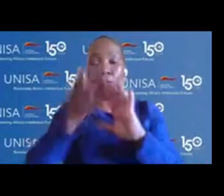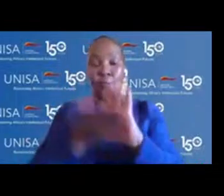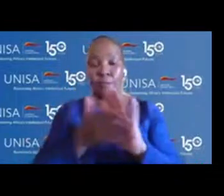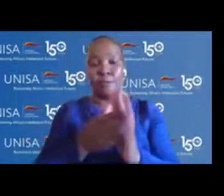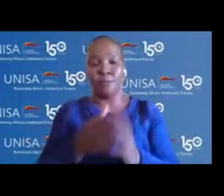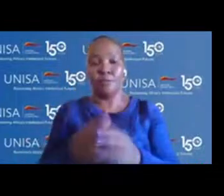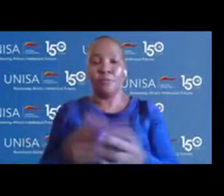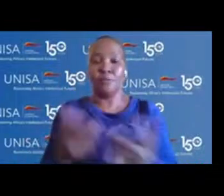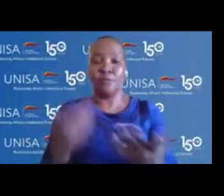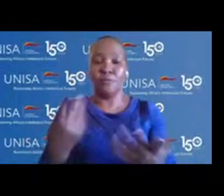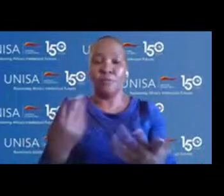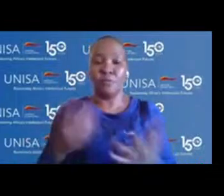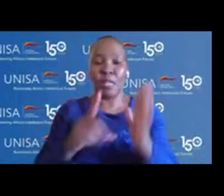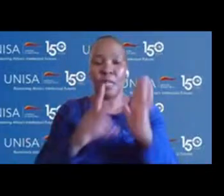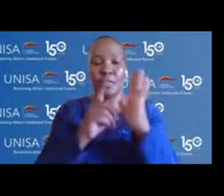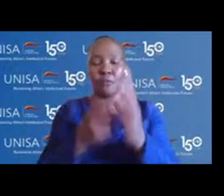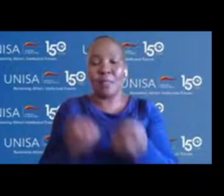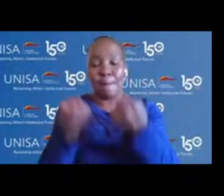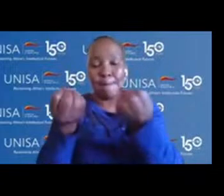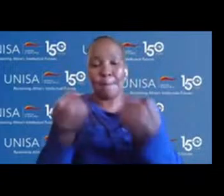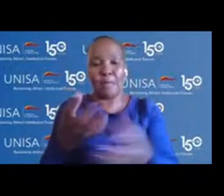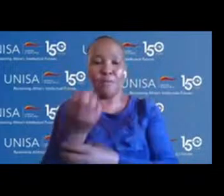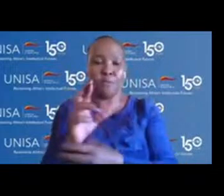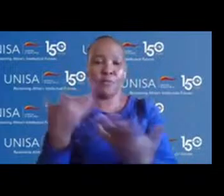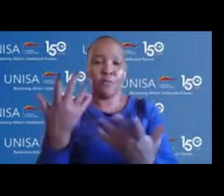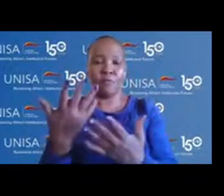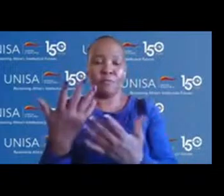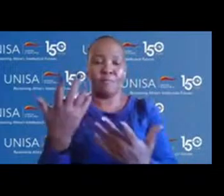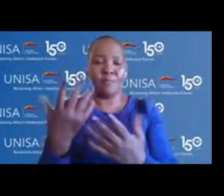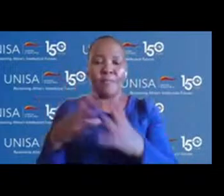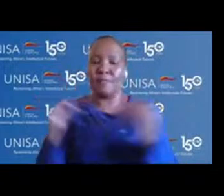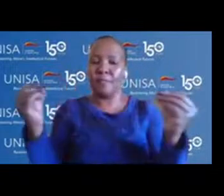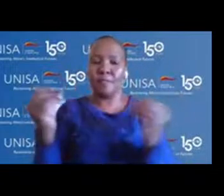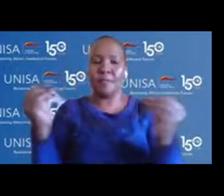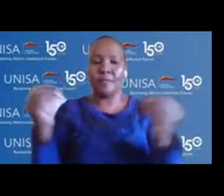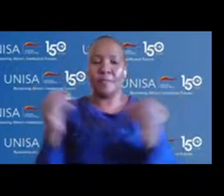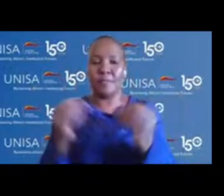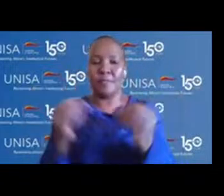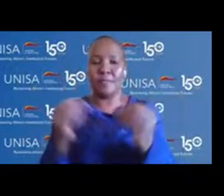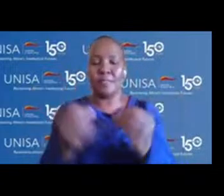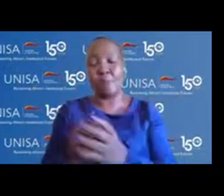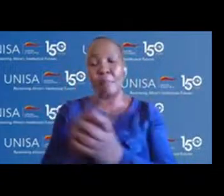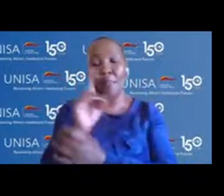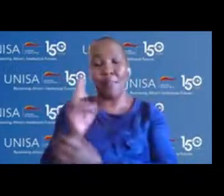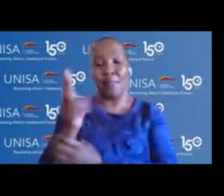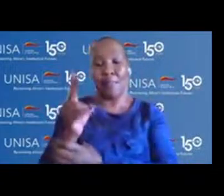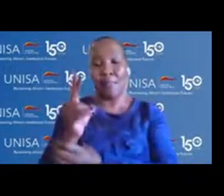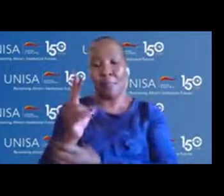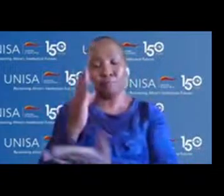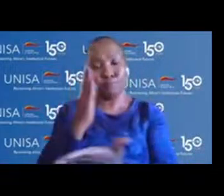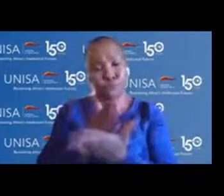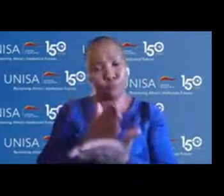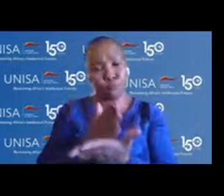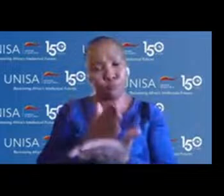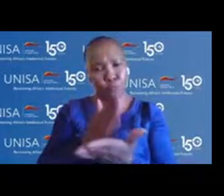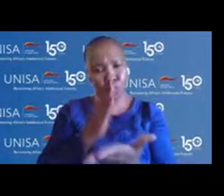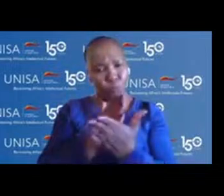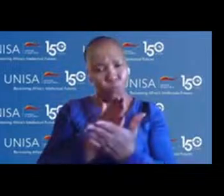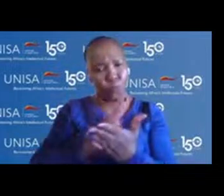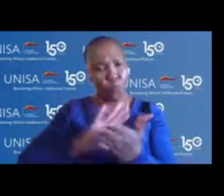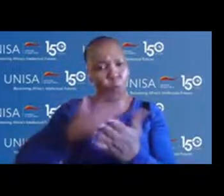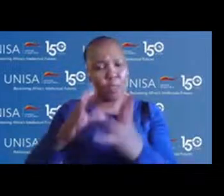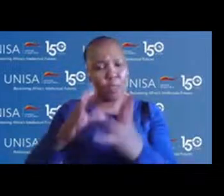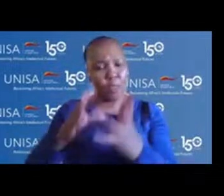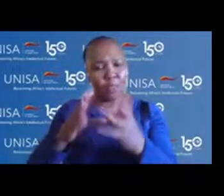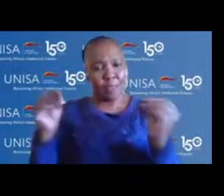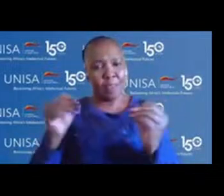on submit all and finish. And then it's going to pop up again to say, are you sure you want to finish? And then you're